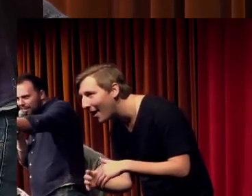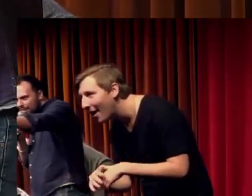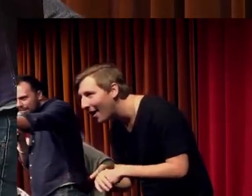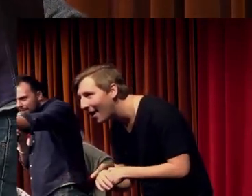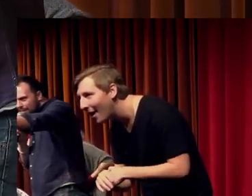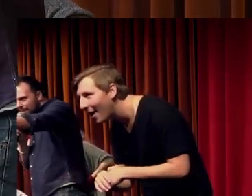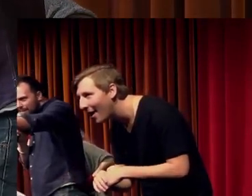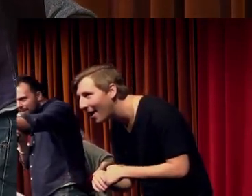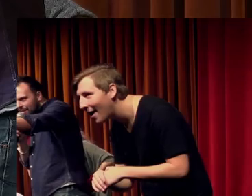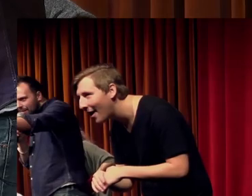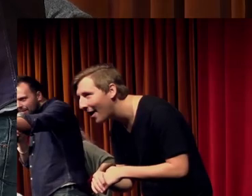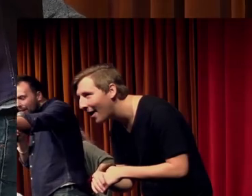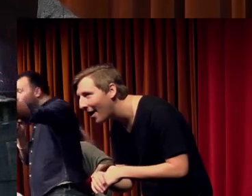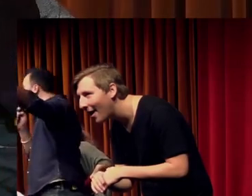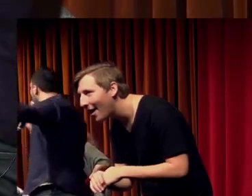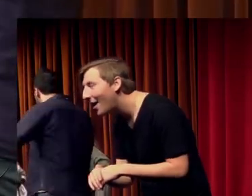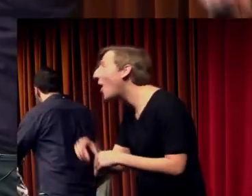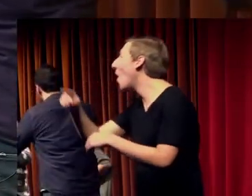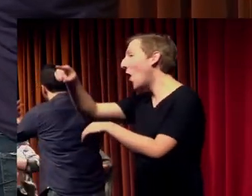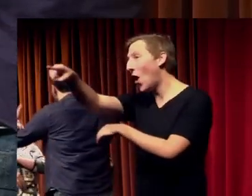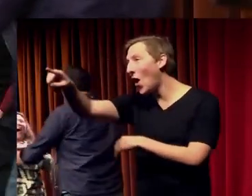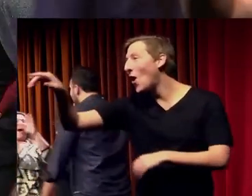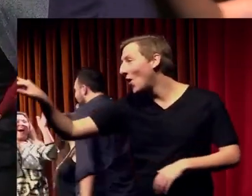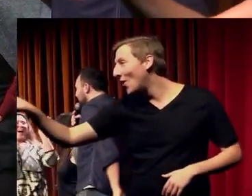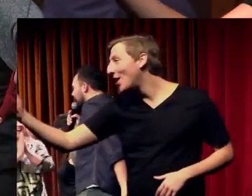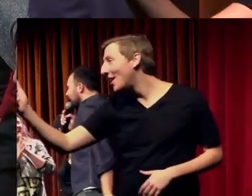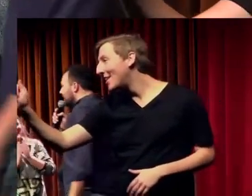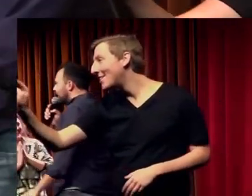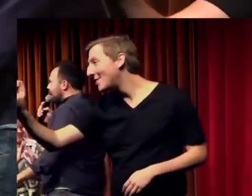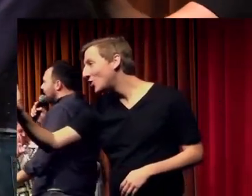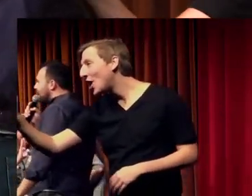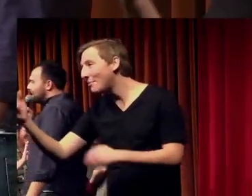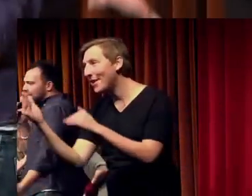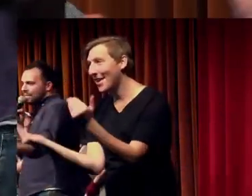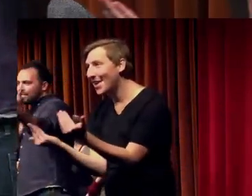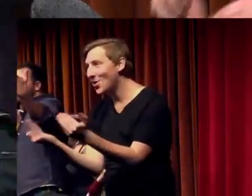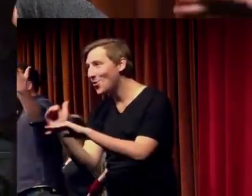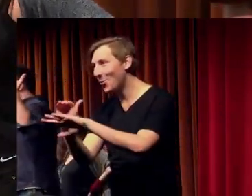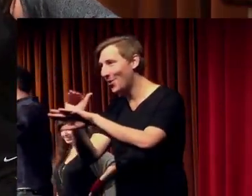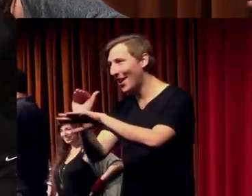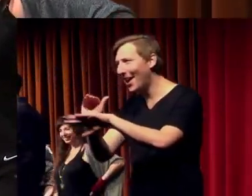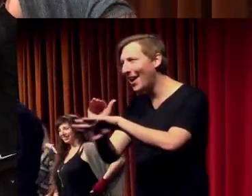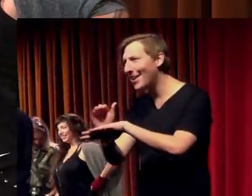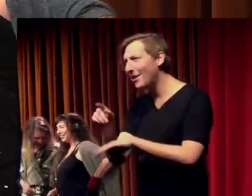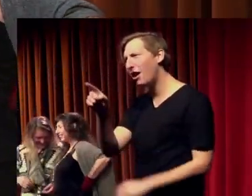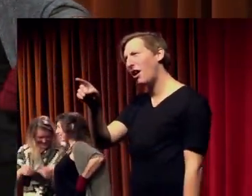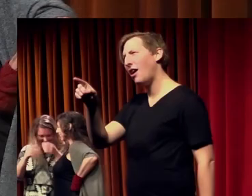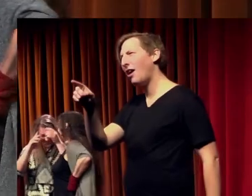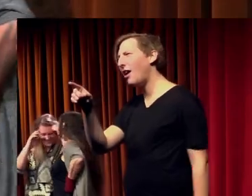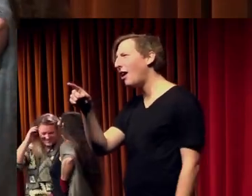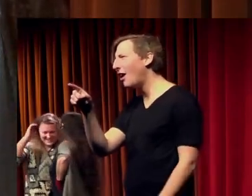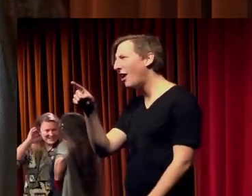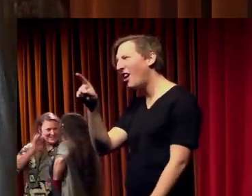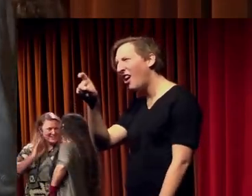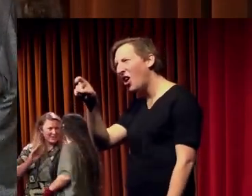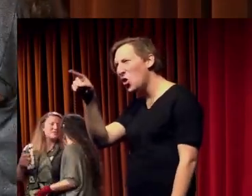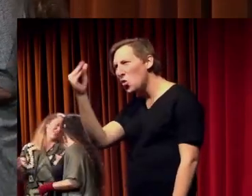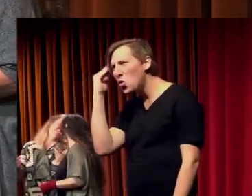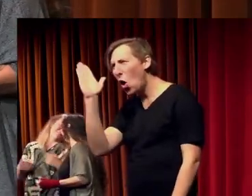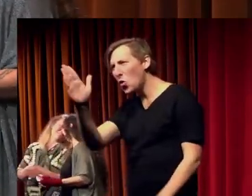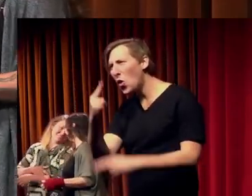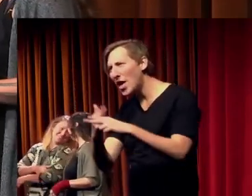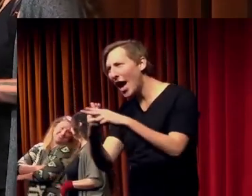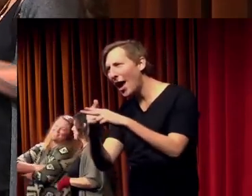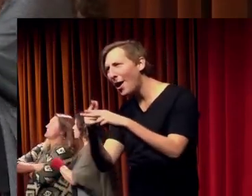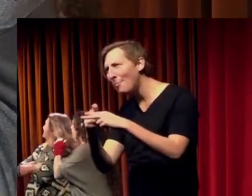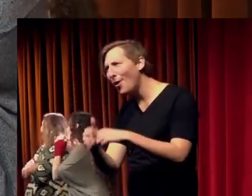Is that a yes? Oh, okay, you're in! You didn't know his own name. Okay. I guess. Okay, here